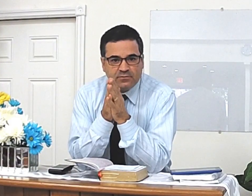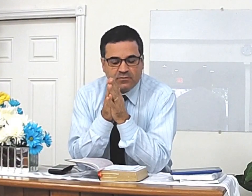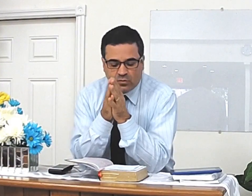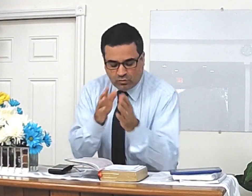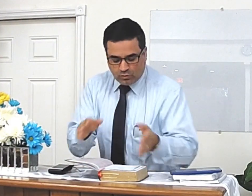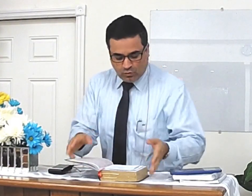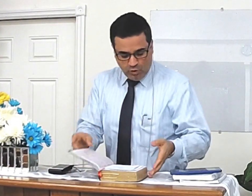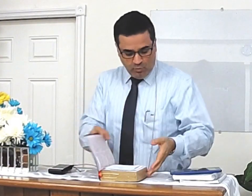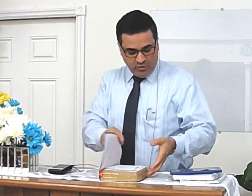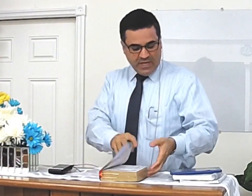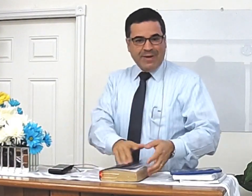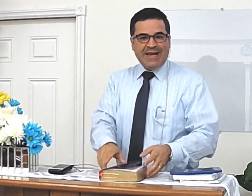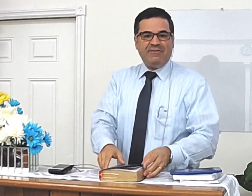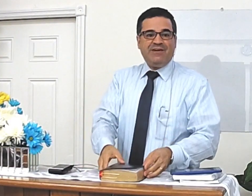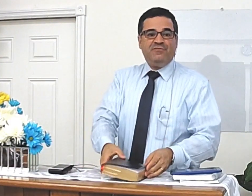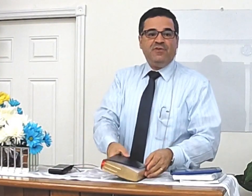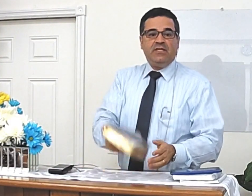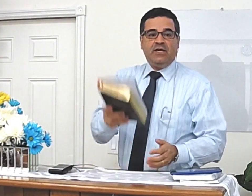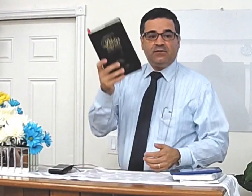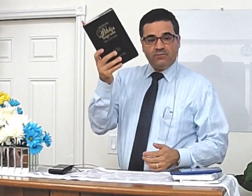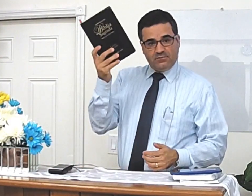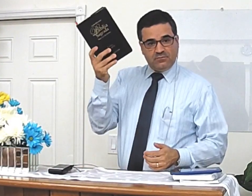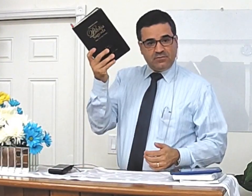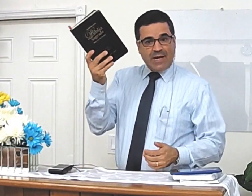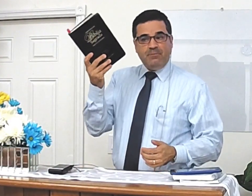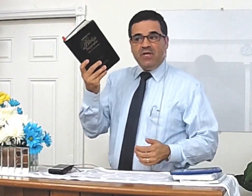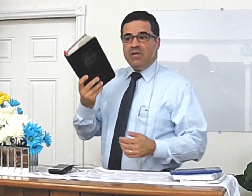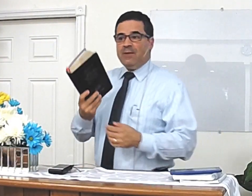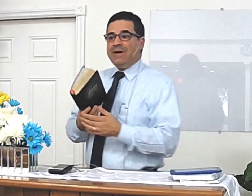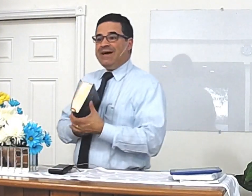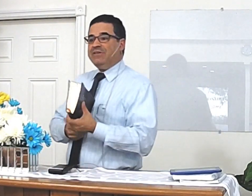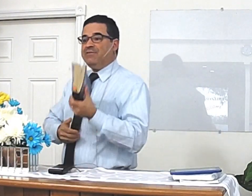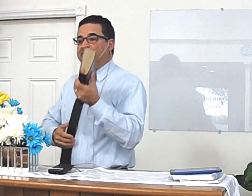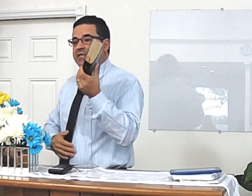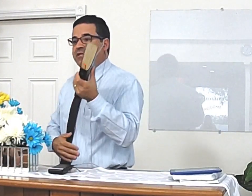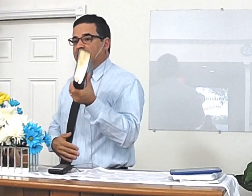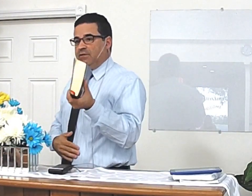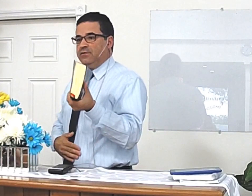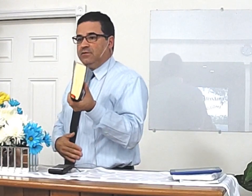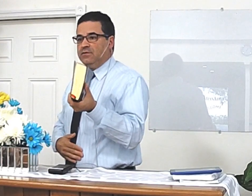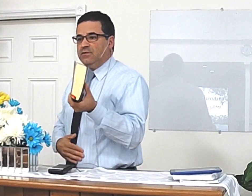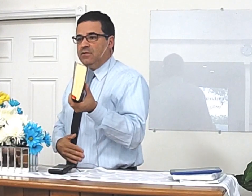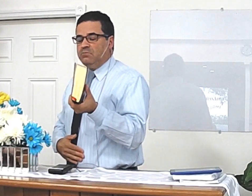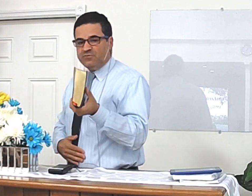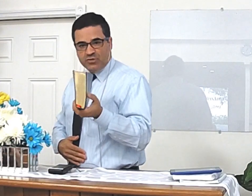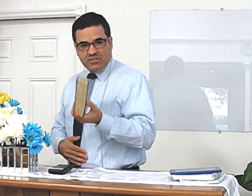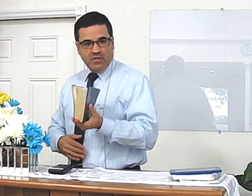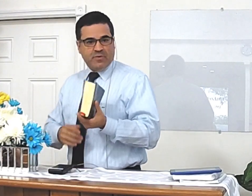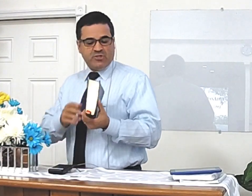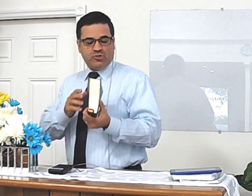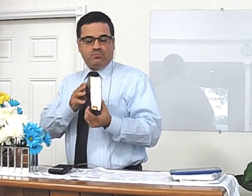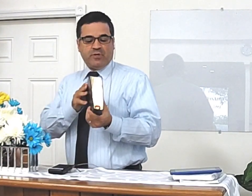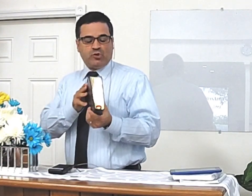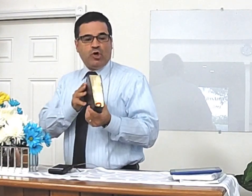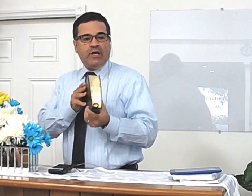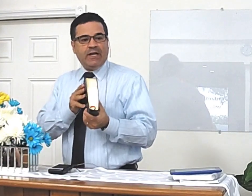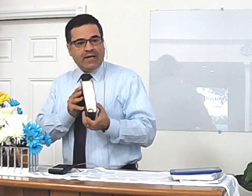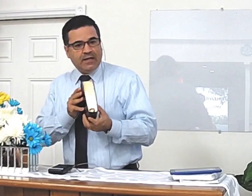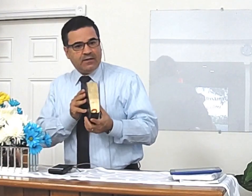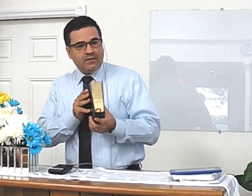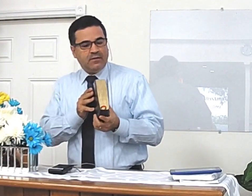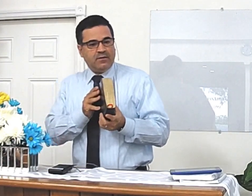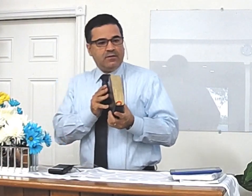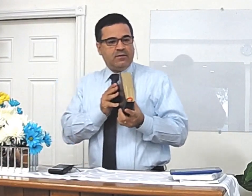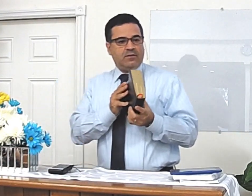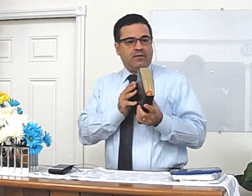Nobody understands the Bible. They have the word of life. The Bible is the word of life. But in